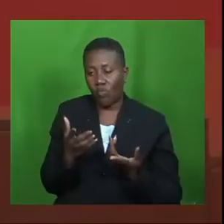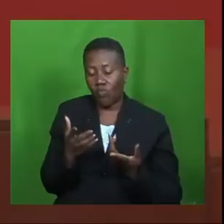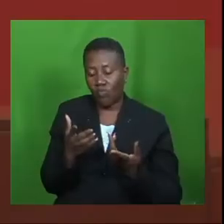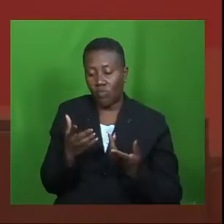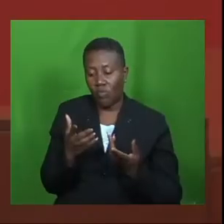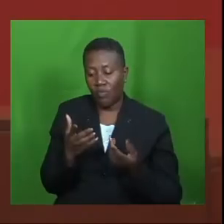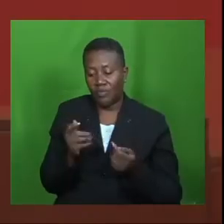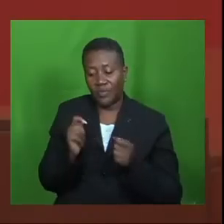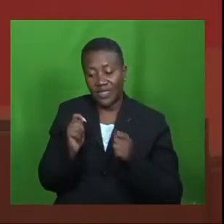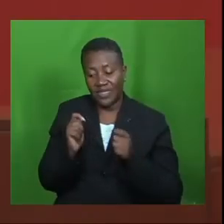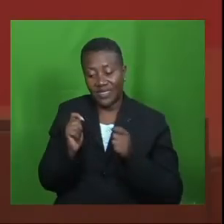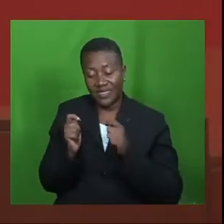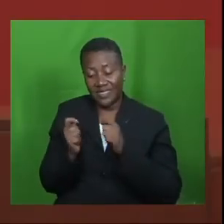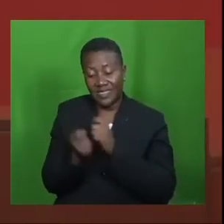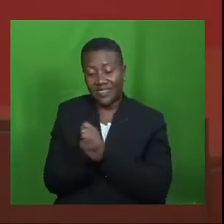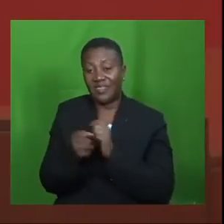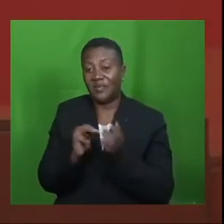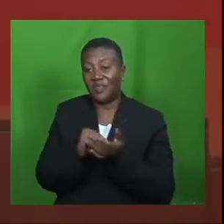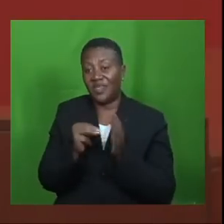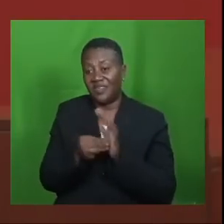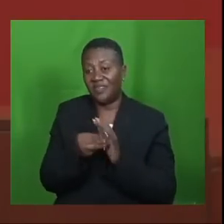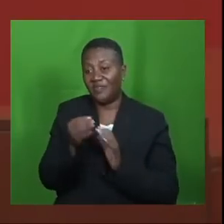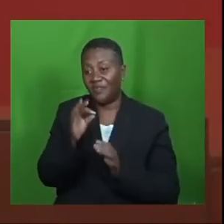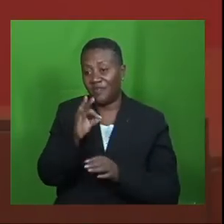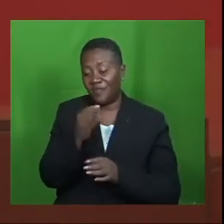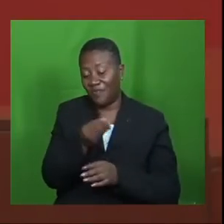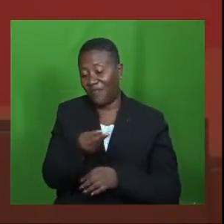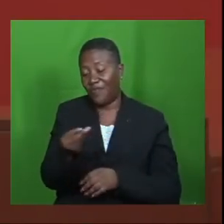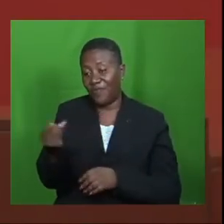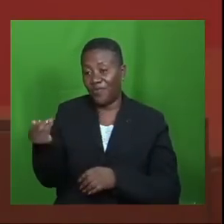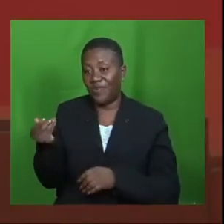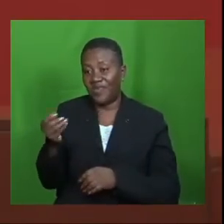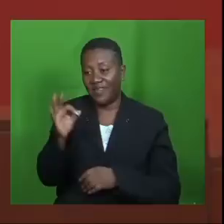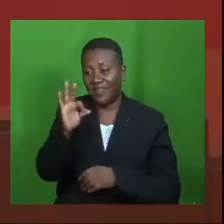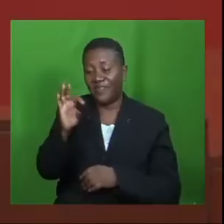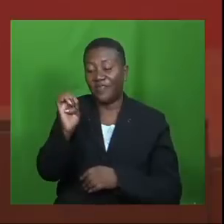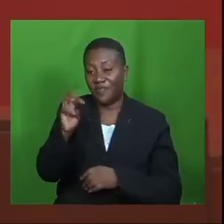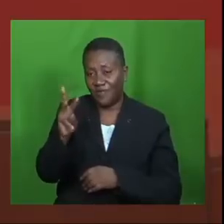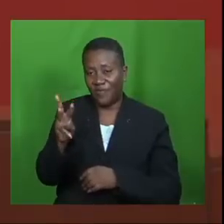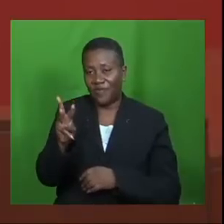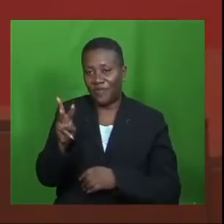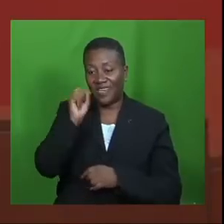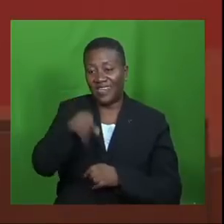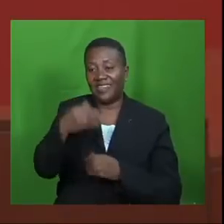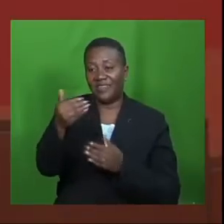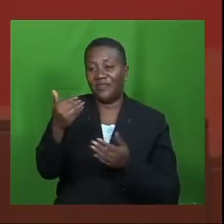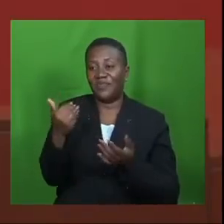Maybe I'll start counting the words, and then I'll give the definition.